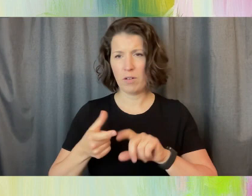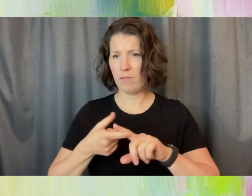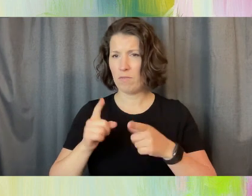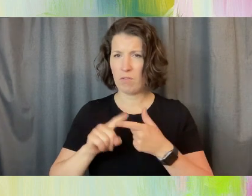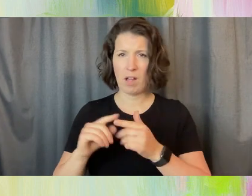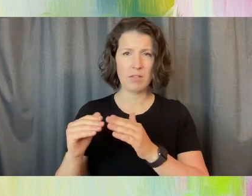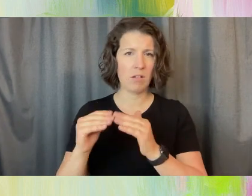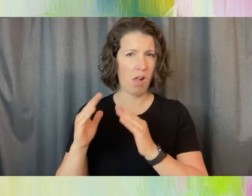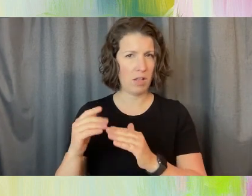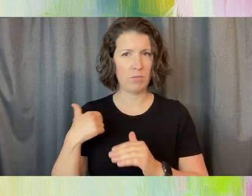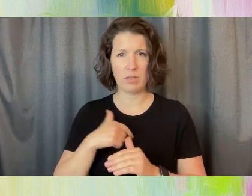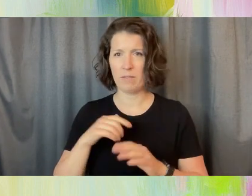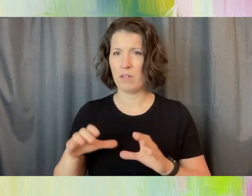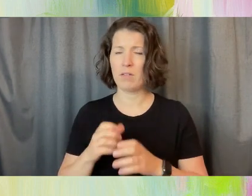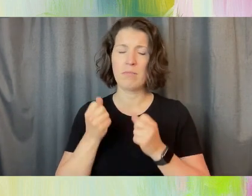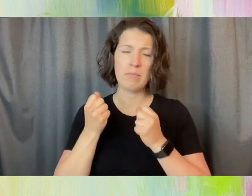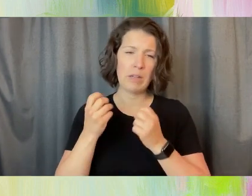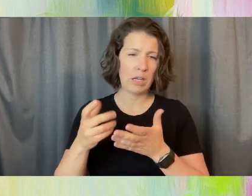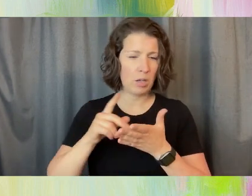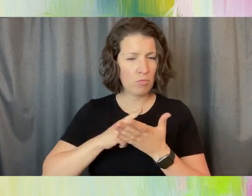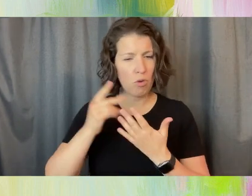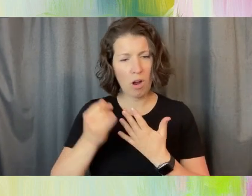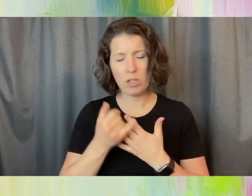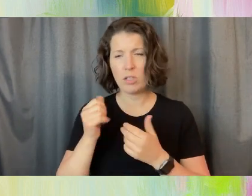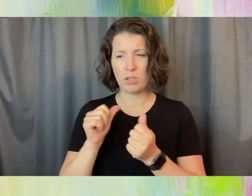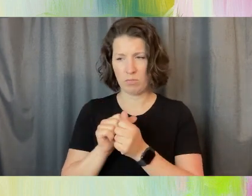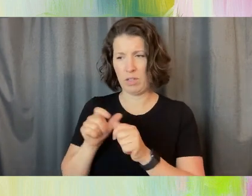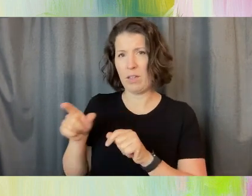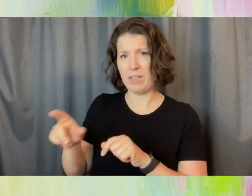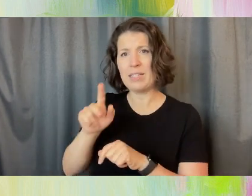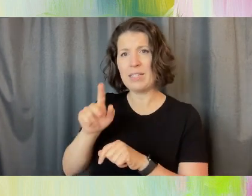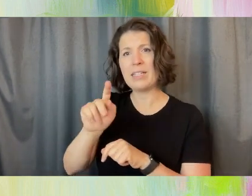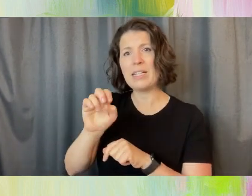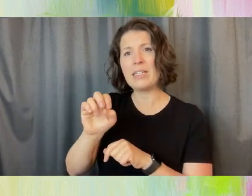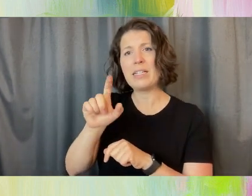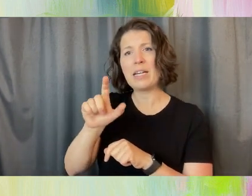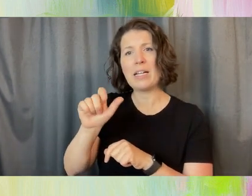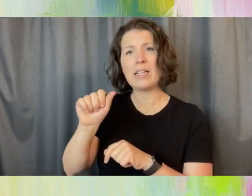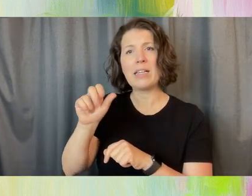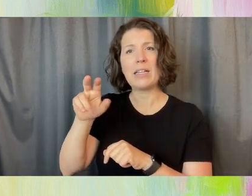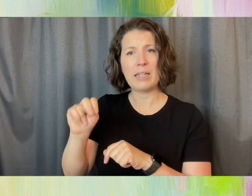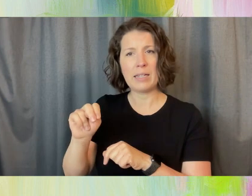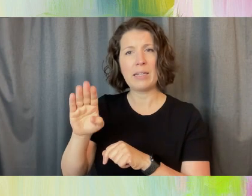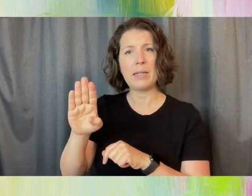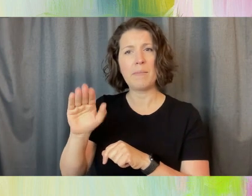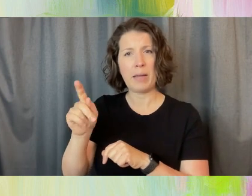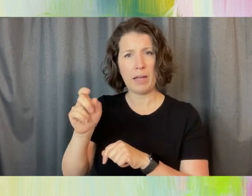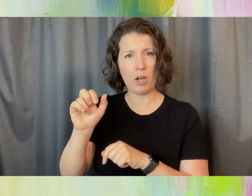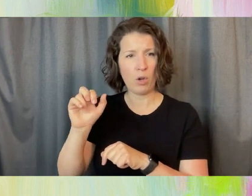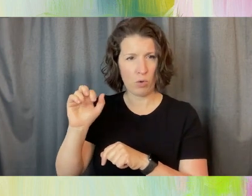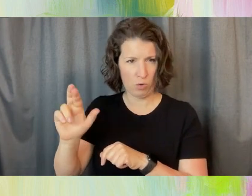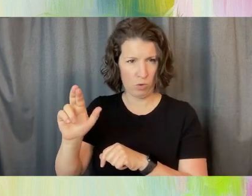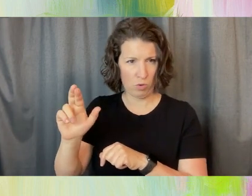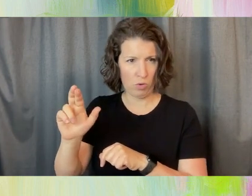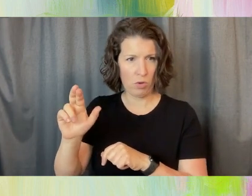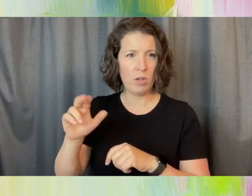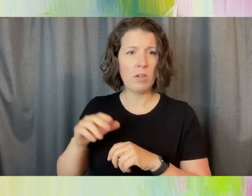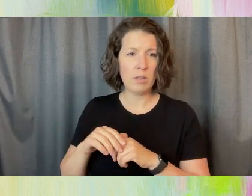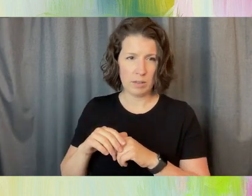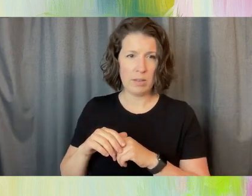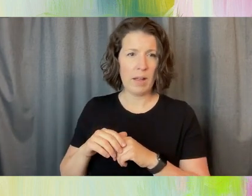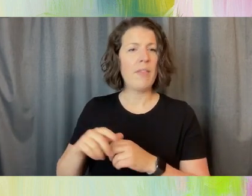with is Kellen Baker, who's the director of the Whitman Walker Institute. And